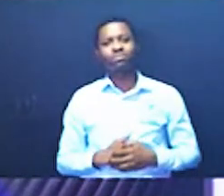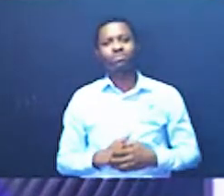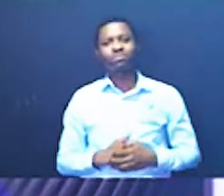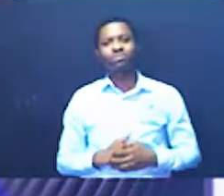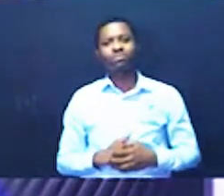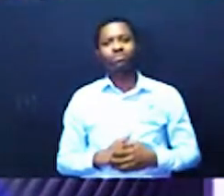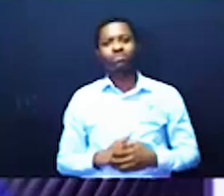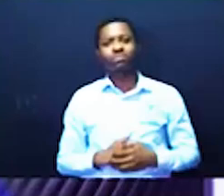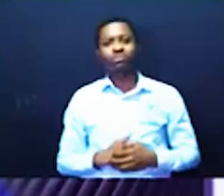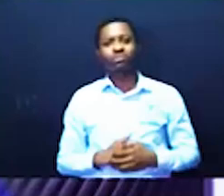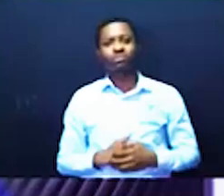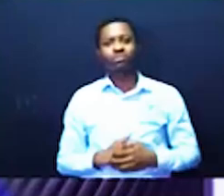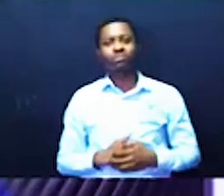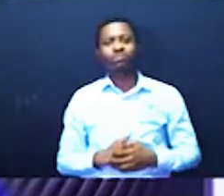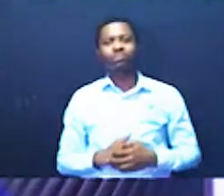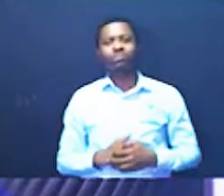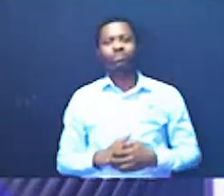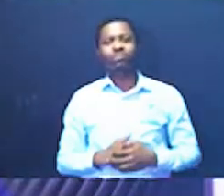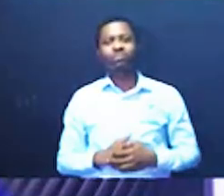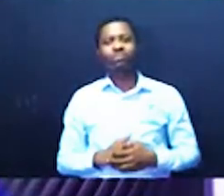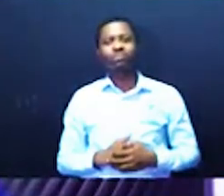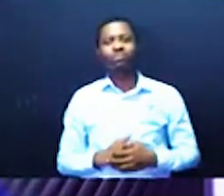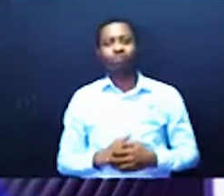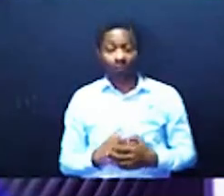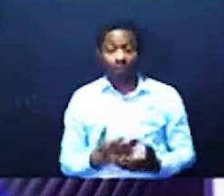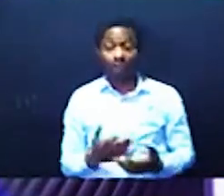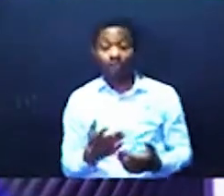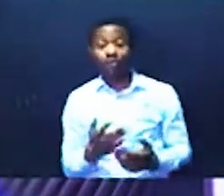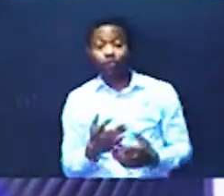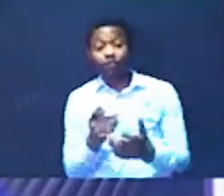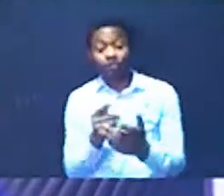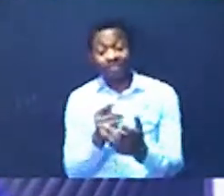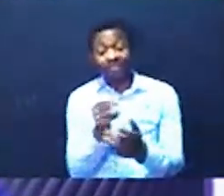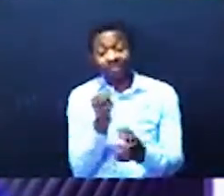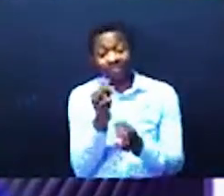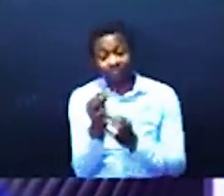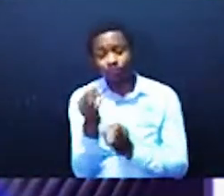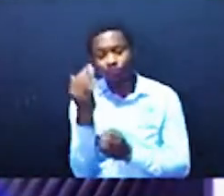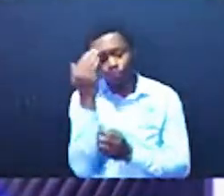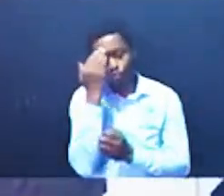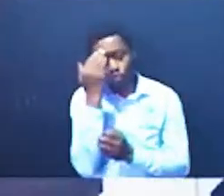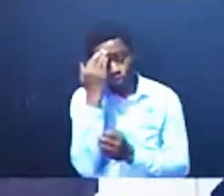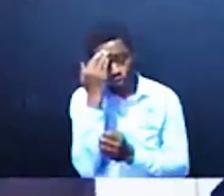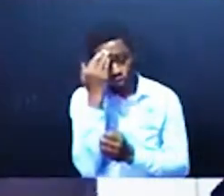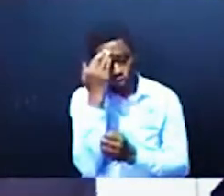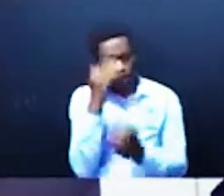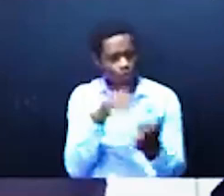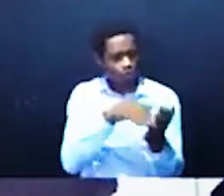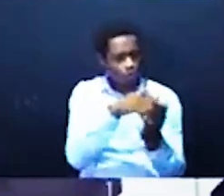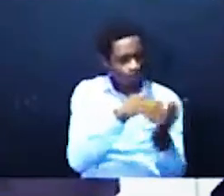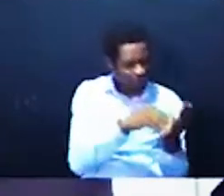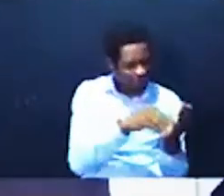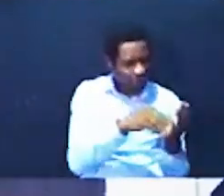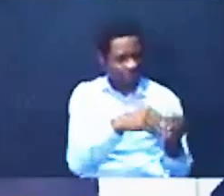knowing very well the weaknesses and the issues in the local churches,